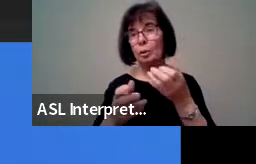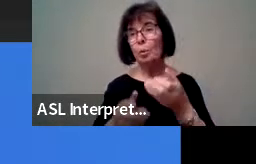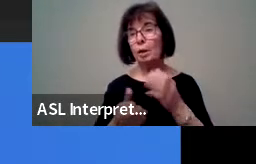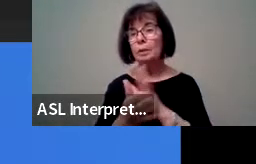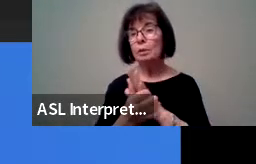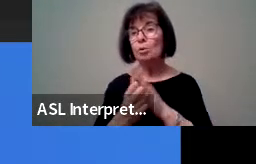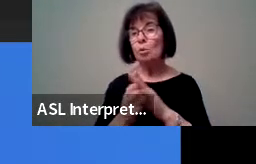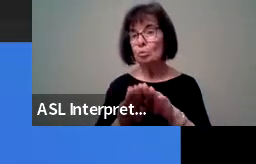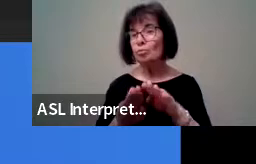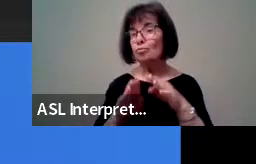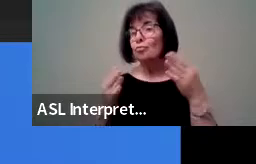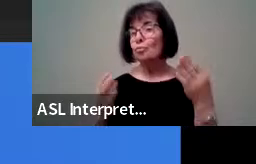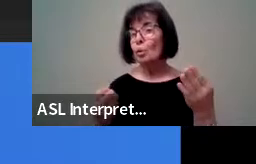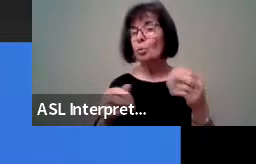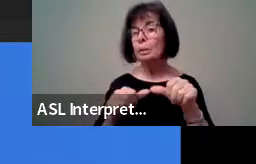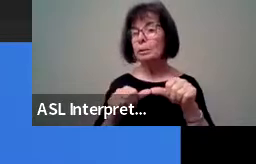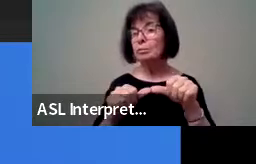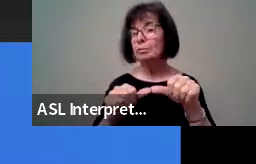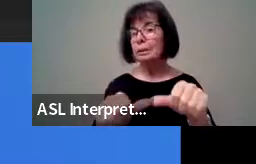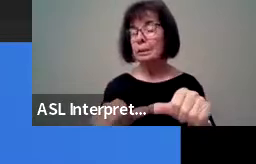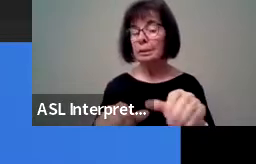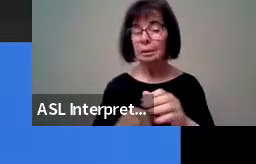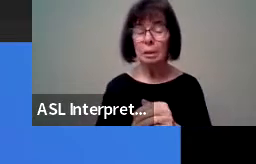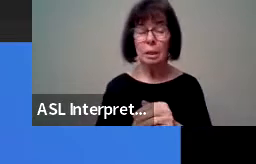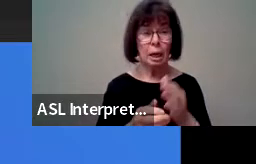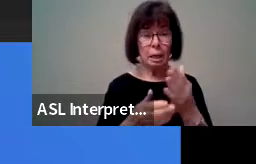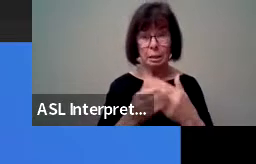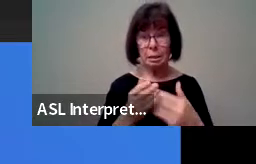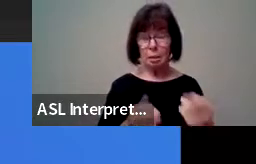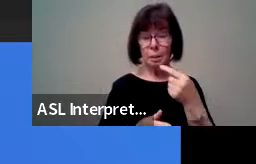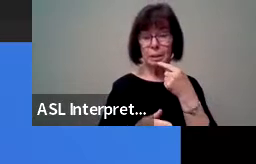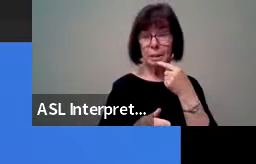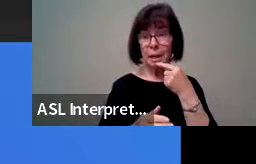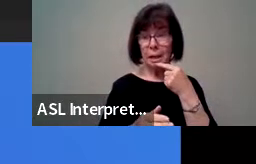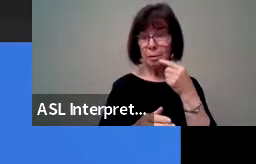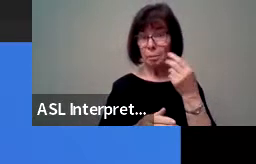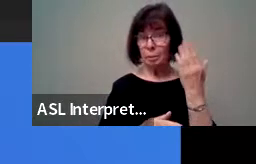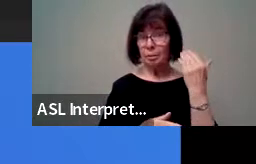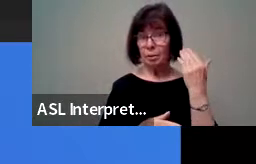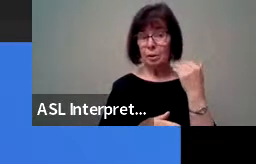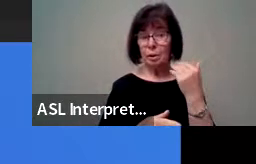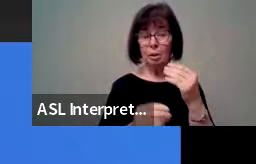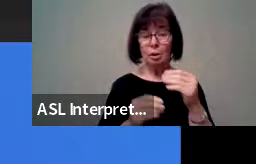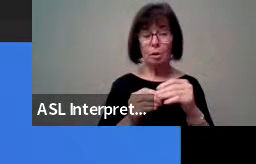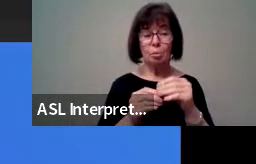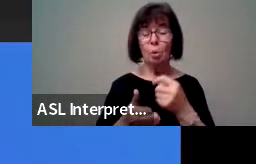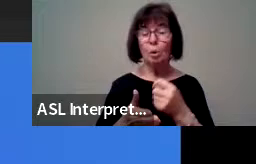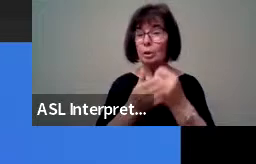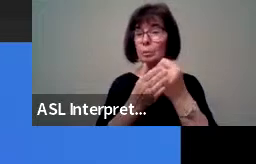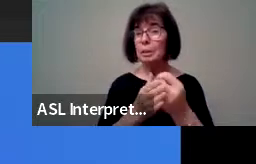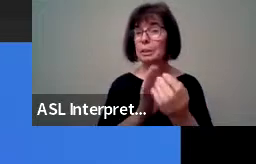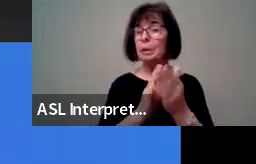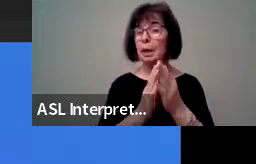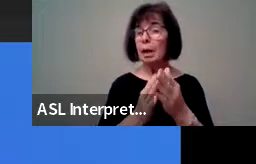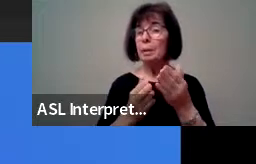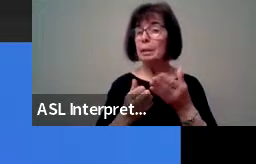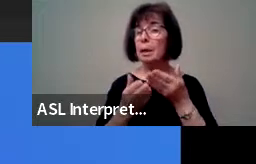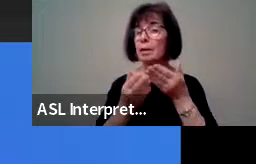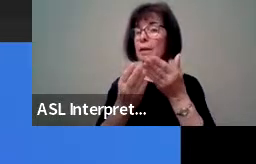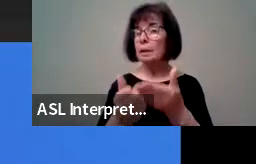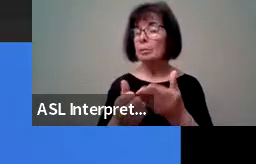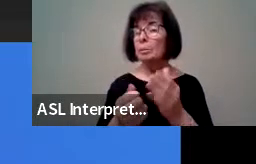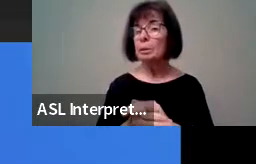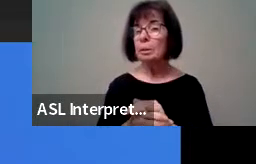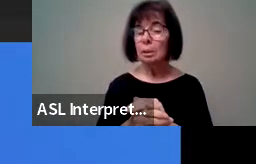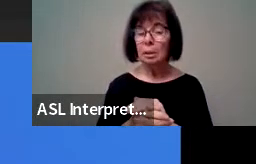to work with our schools. And as someone mentioned earlier, more testing, more treatments are becoming available. So that really falls in line with what